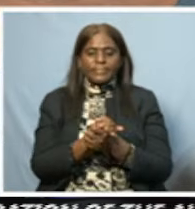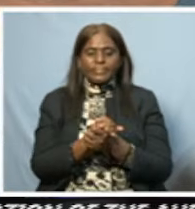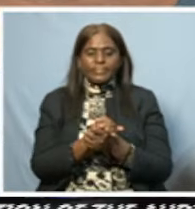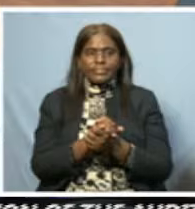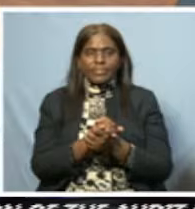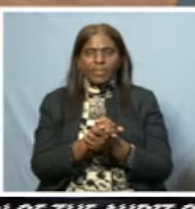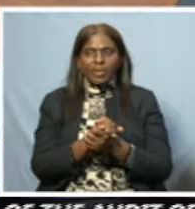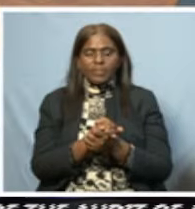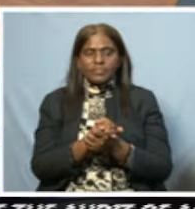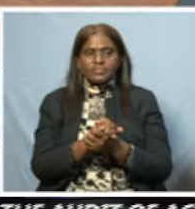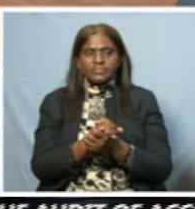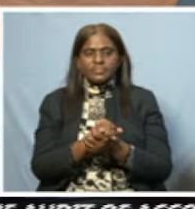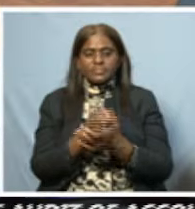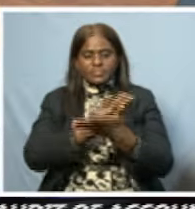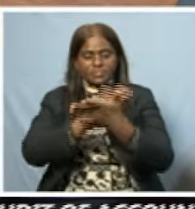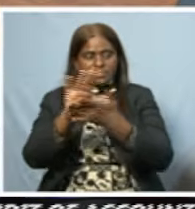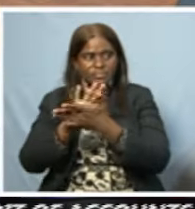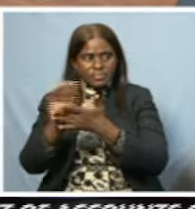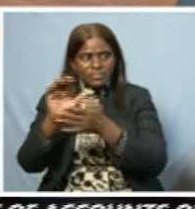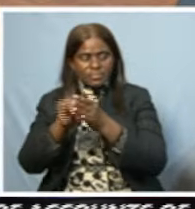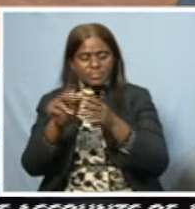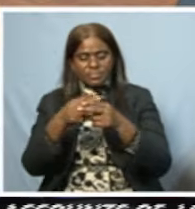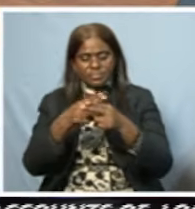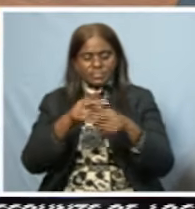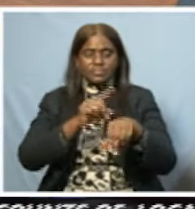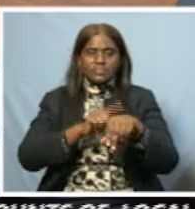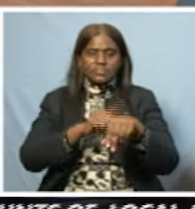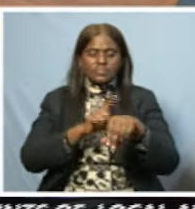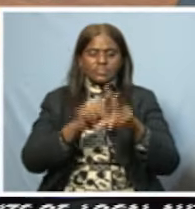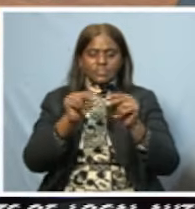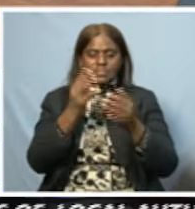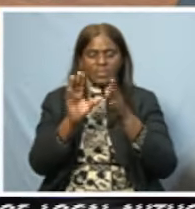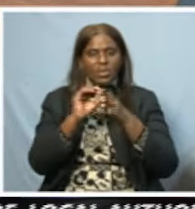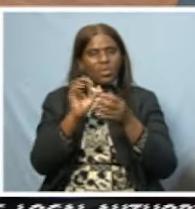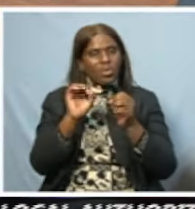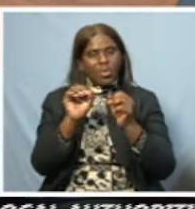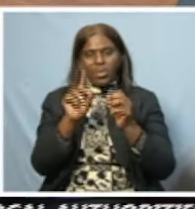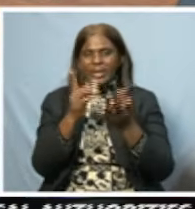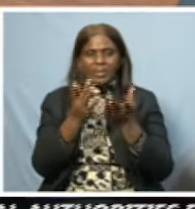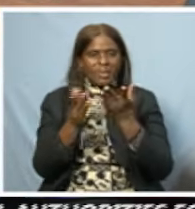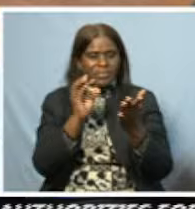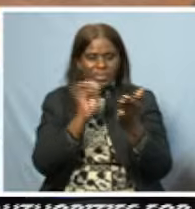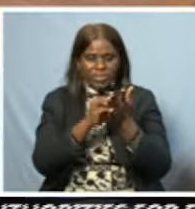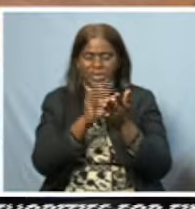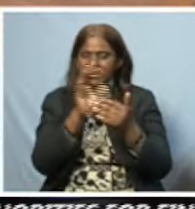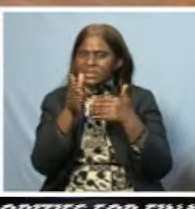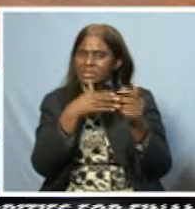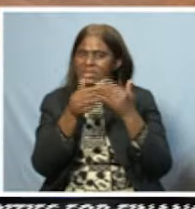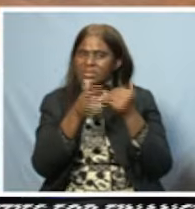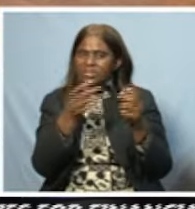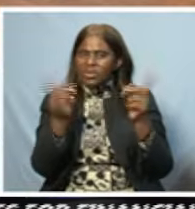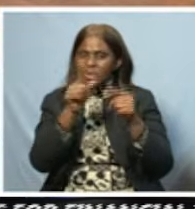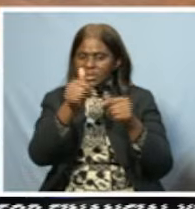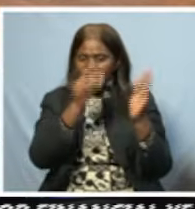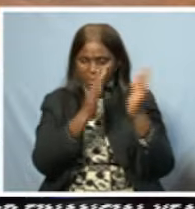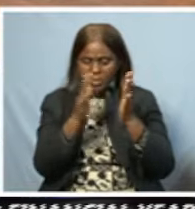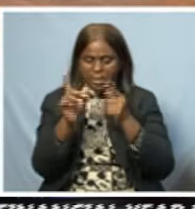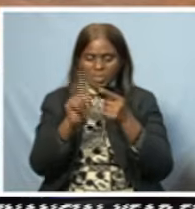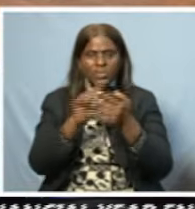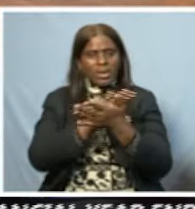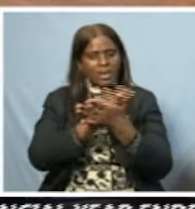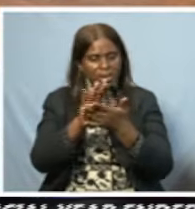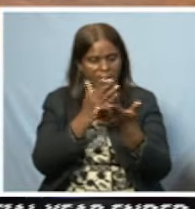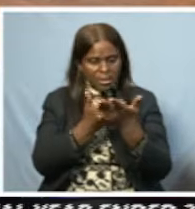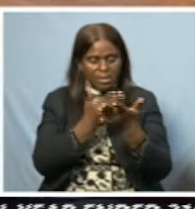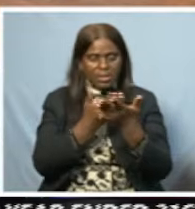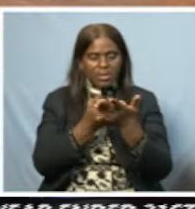you don't clear them in a shortest period of time. Okay, maybe let me put just a simple question. When do you intend to clear